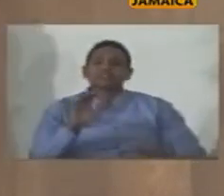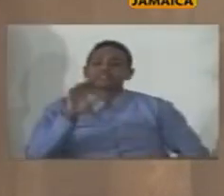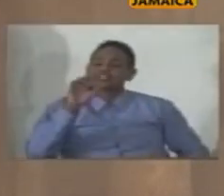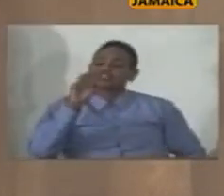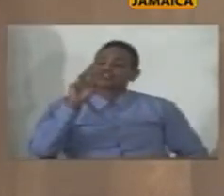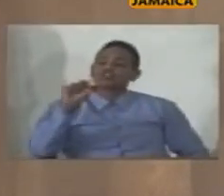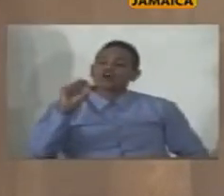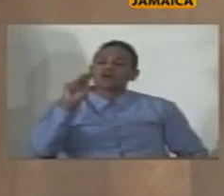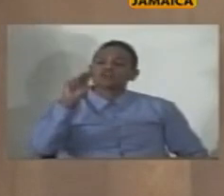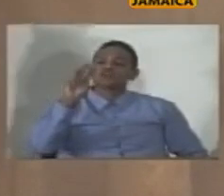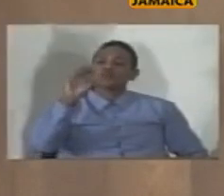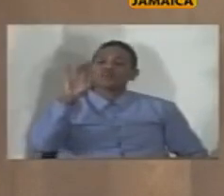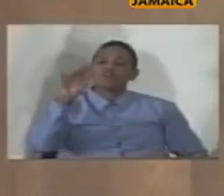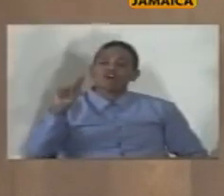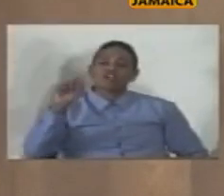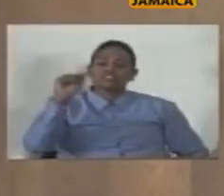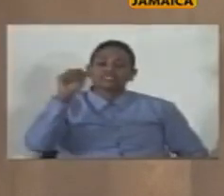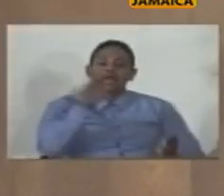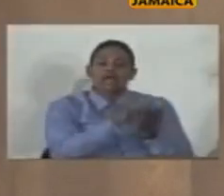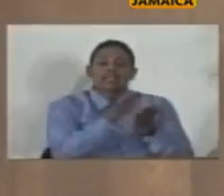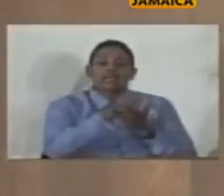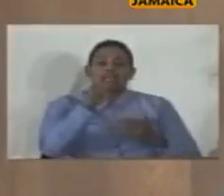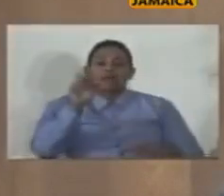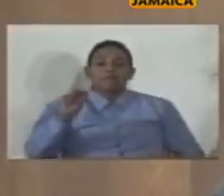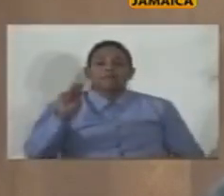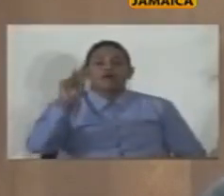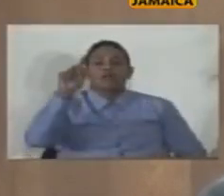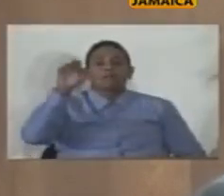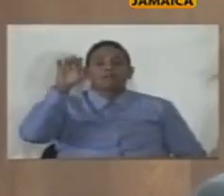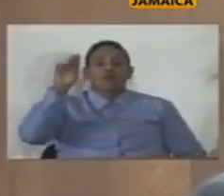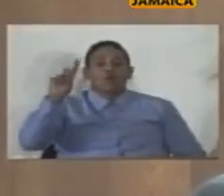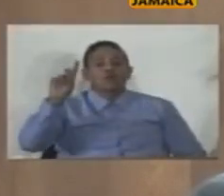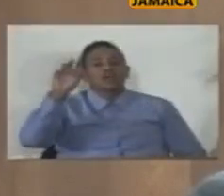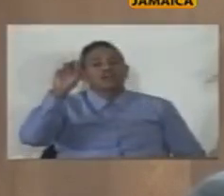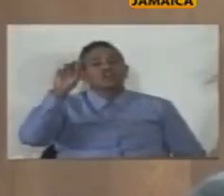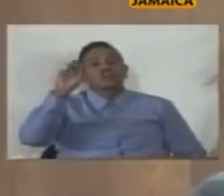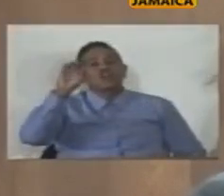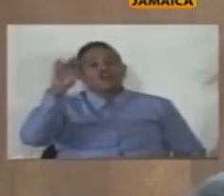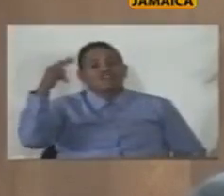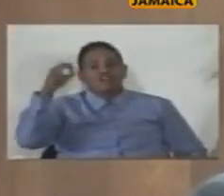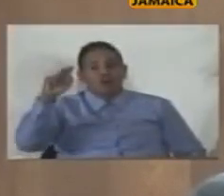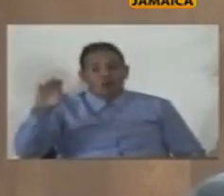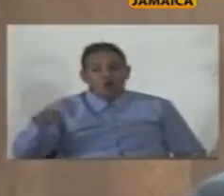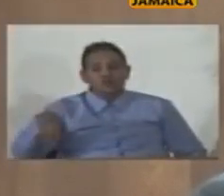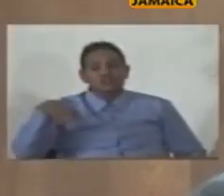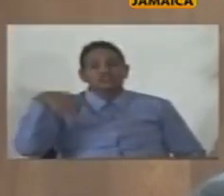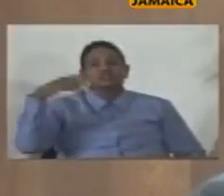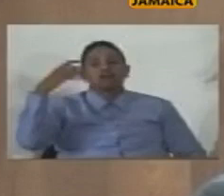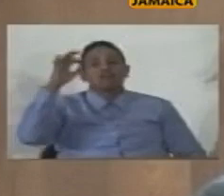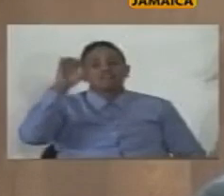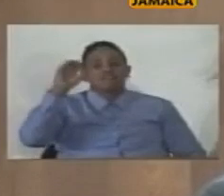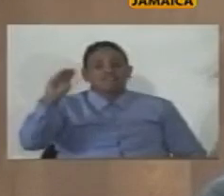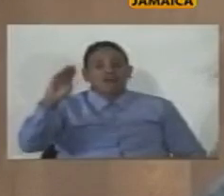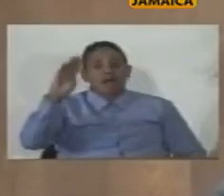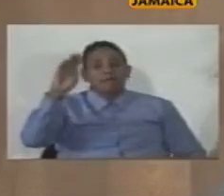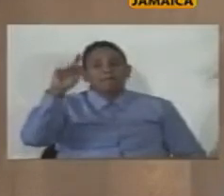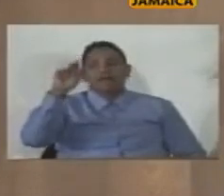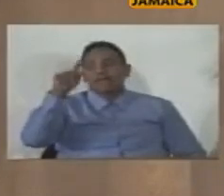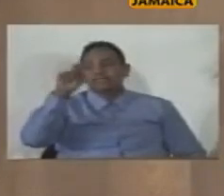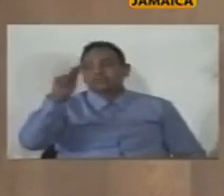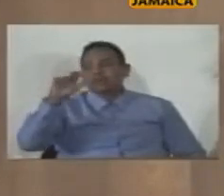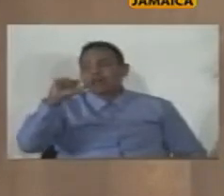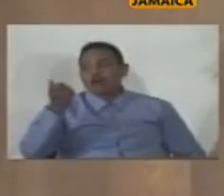Forest, Alligator Pond, Plowden, Prospect, Duff House, Sea Air, Turnerstop, Farm, Blakespen, and other